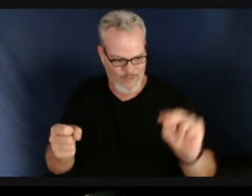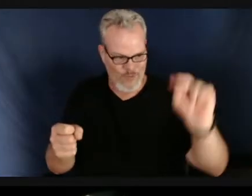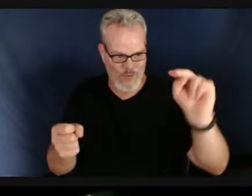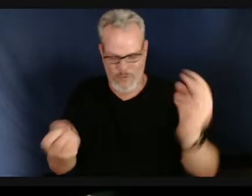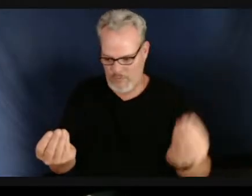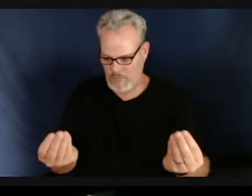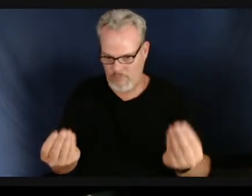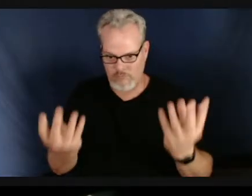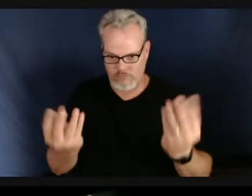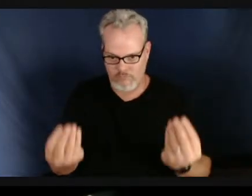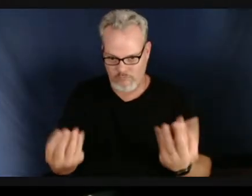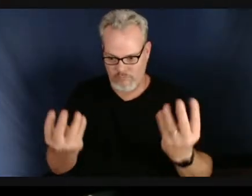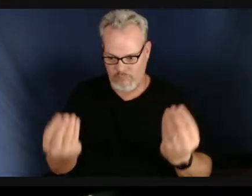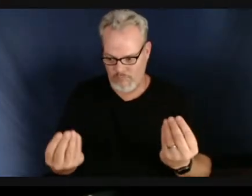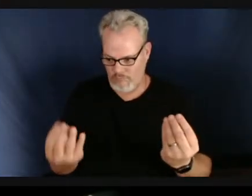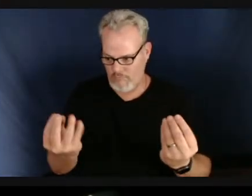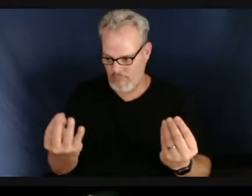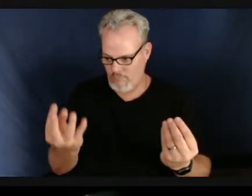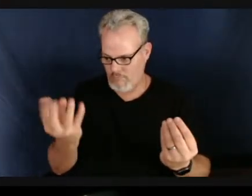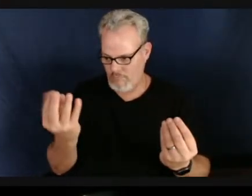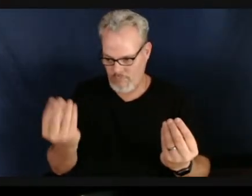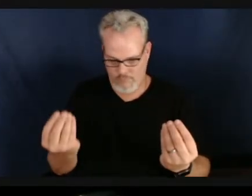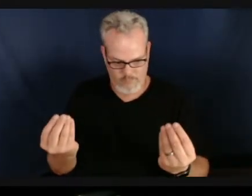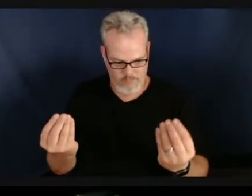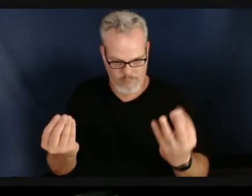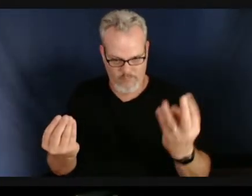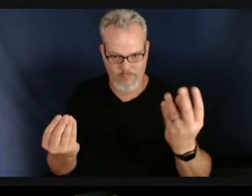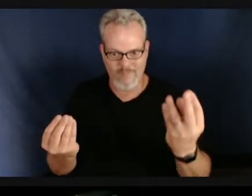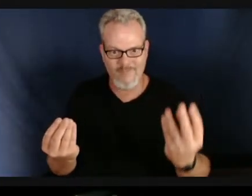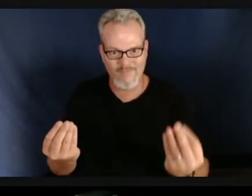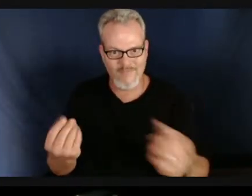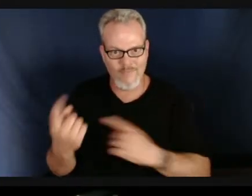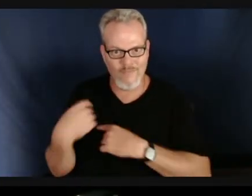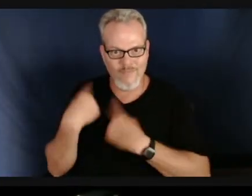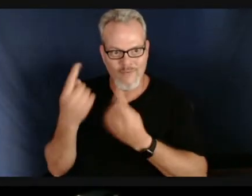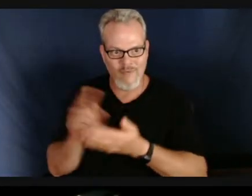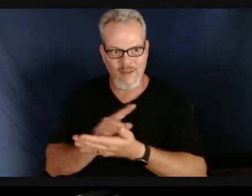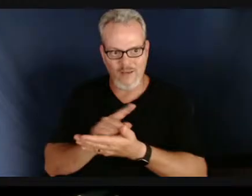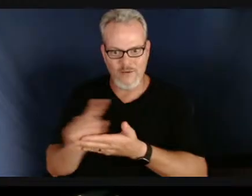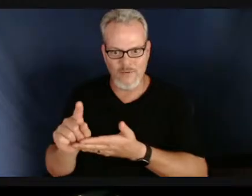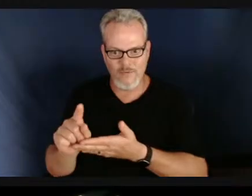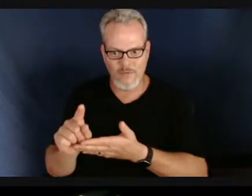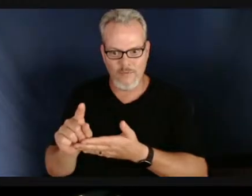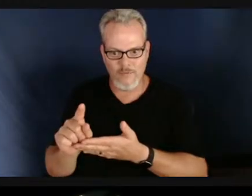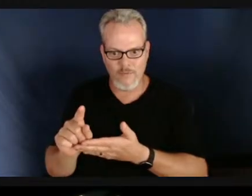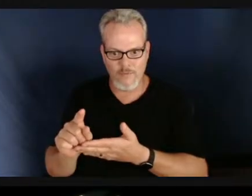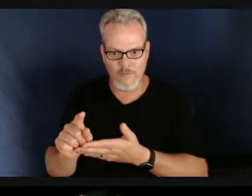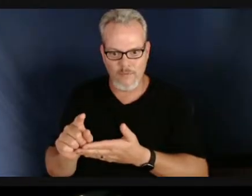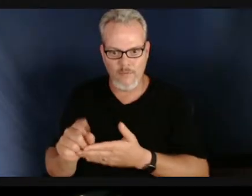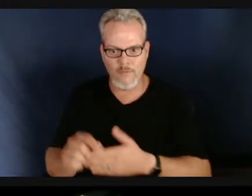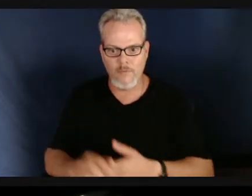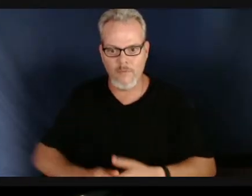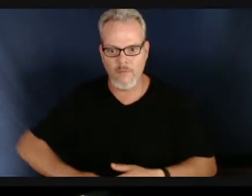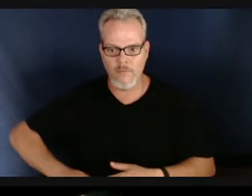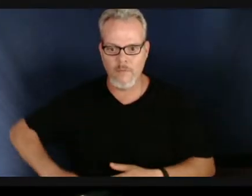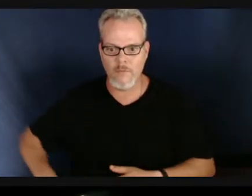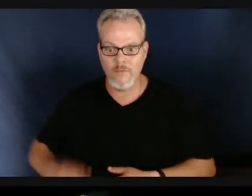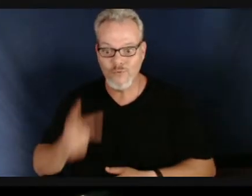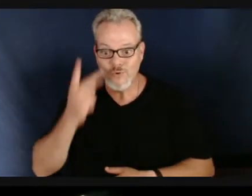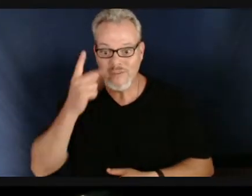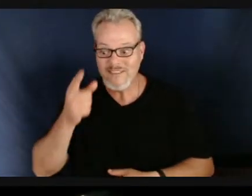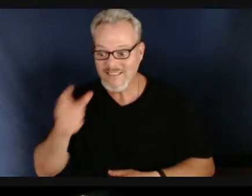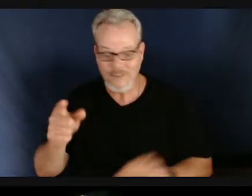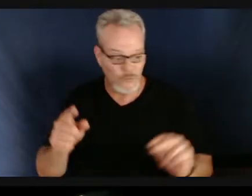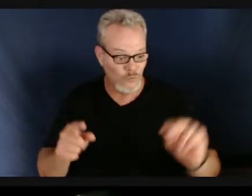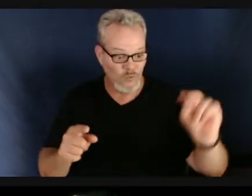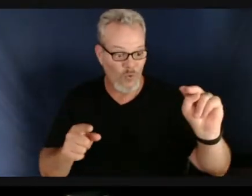in. This is a past week, so following the end of the last episode. See the north vent a little more intermittent,